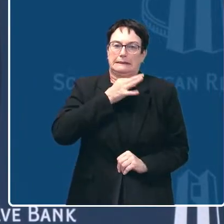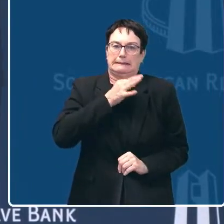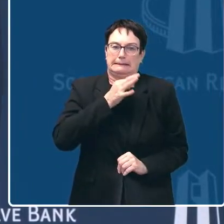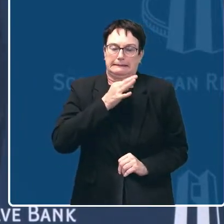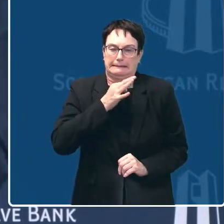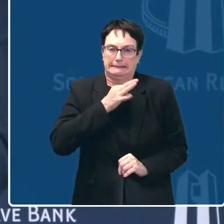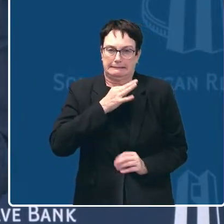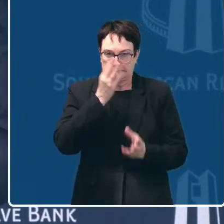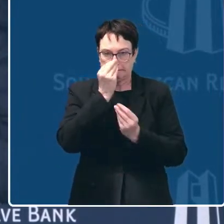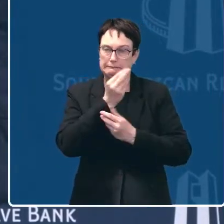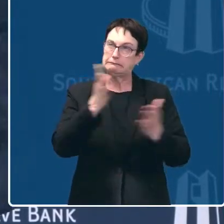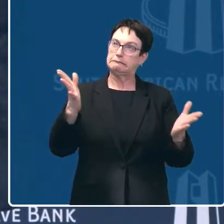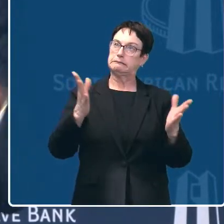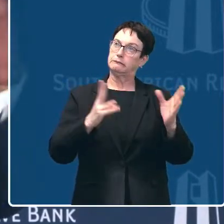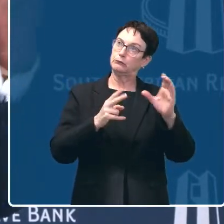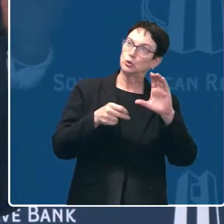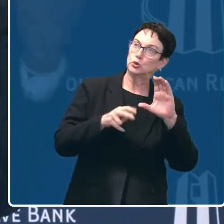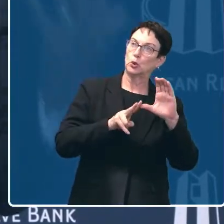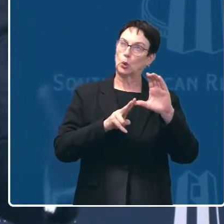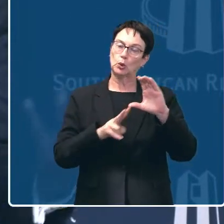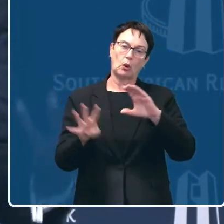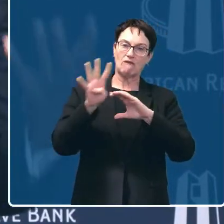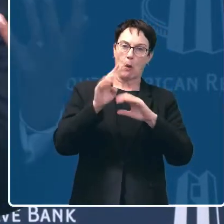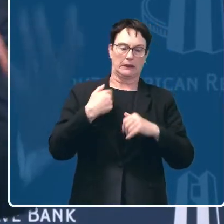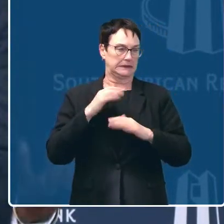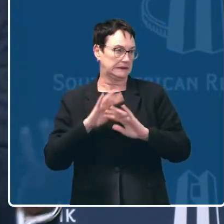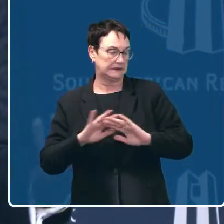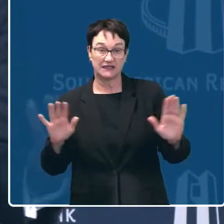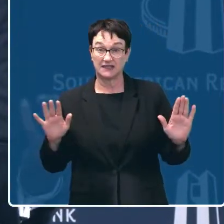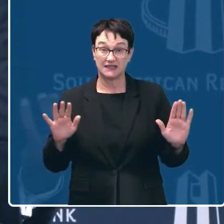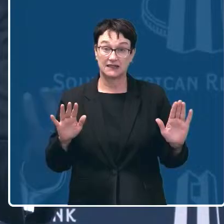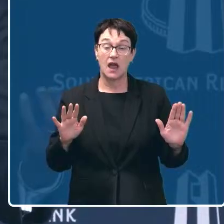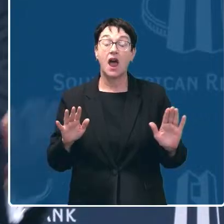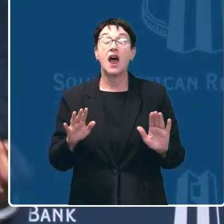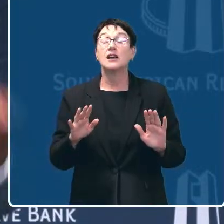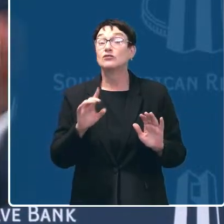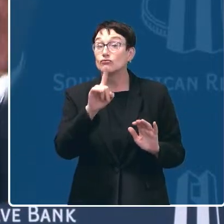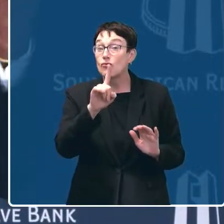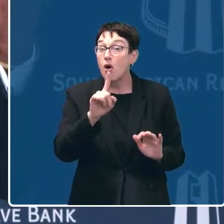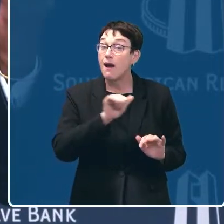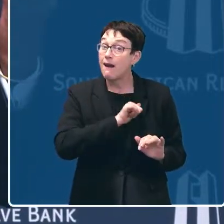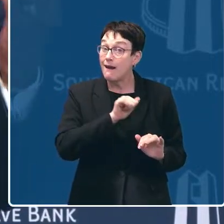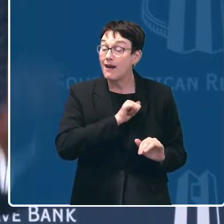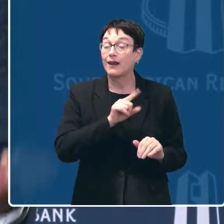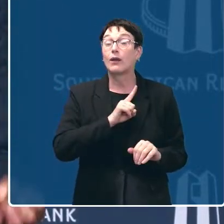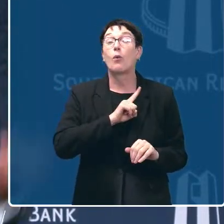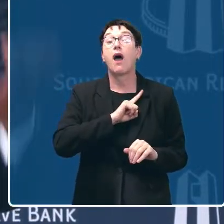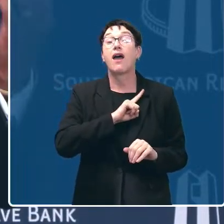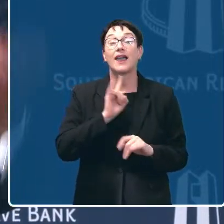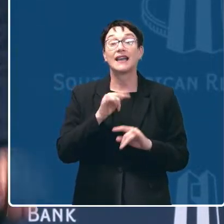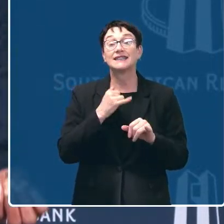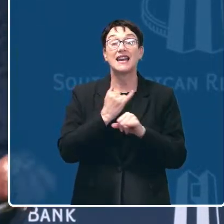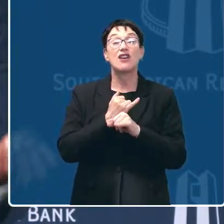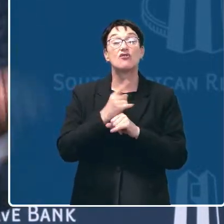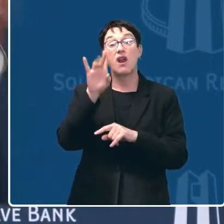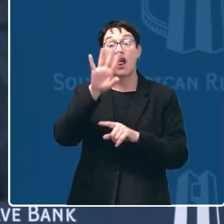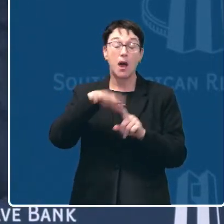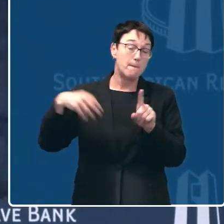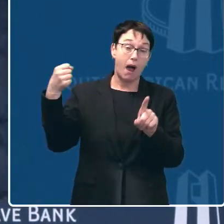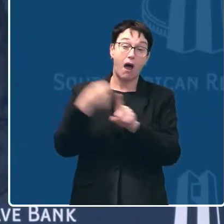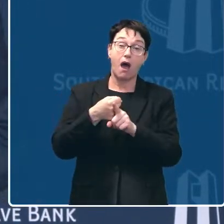announced. We got hit by an international shock that took the